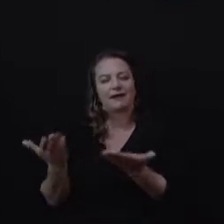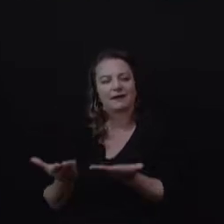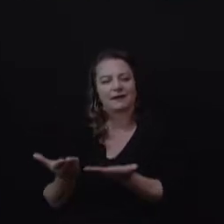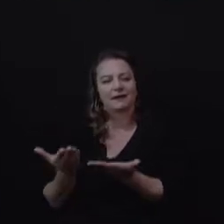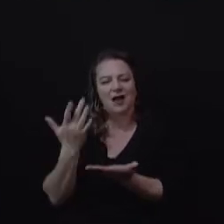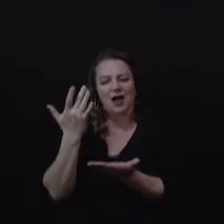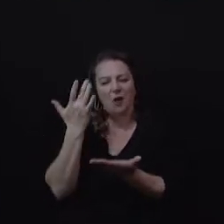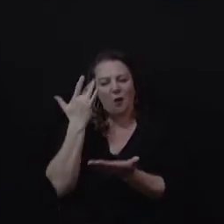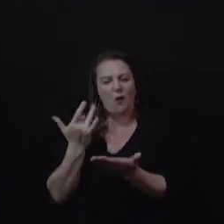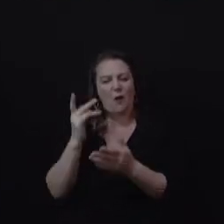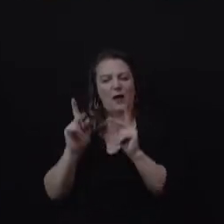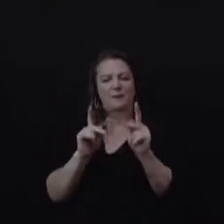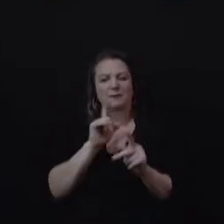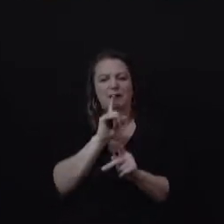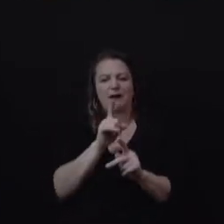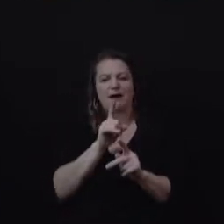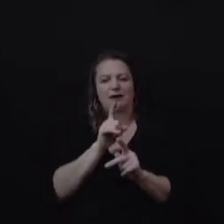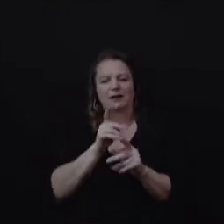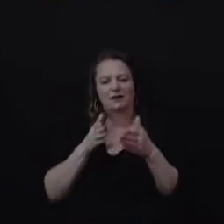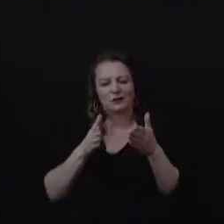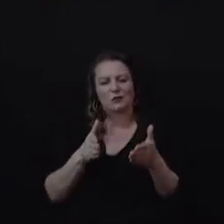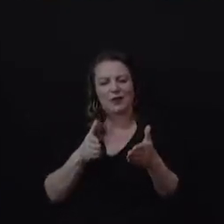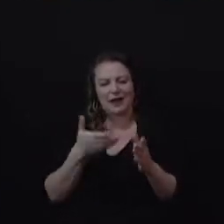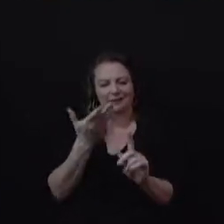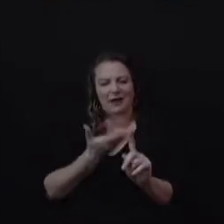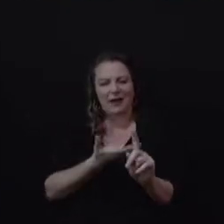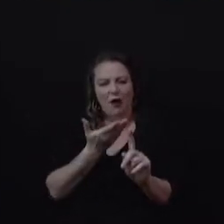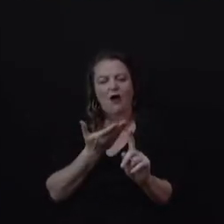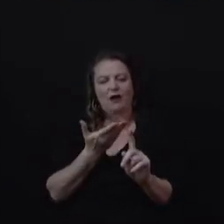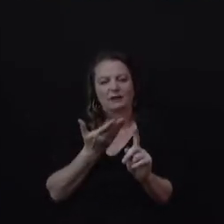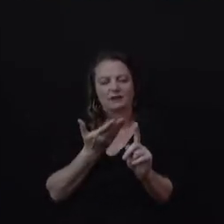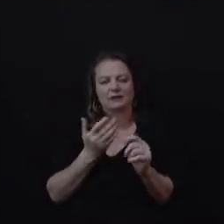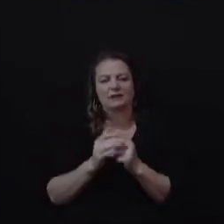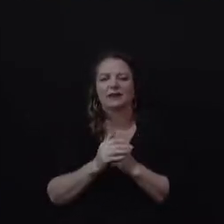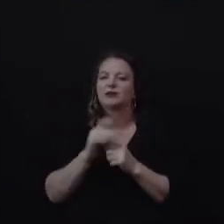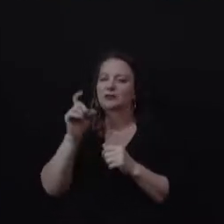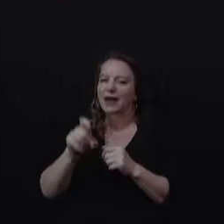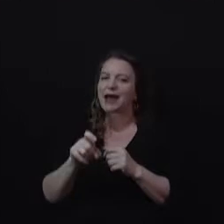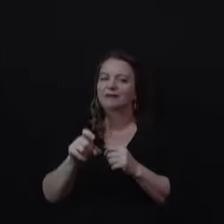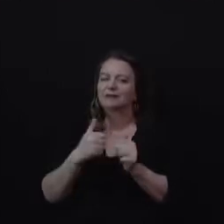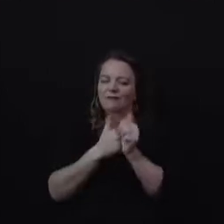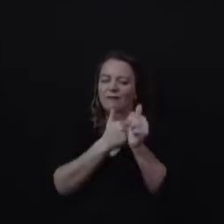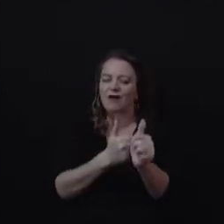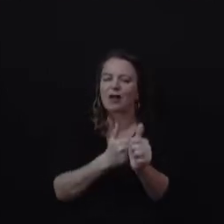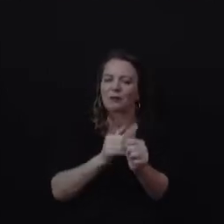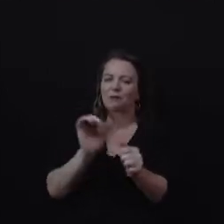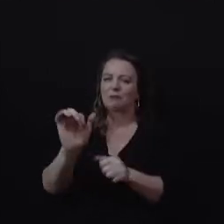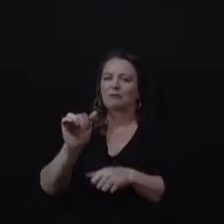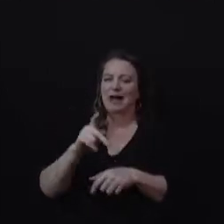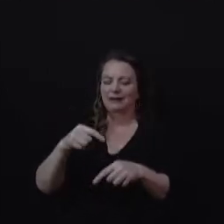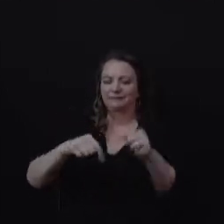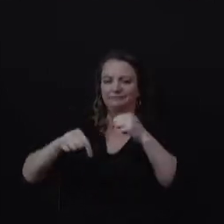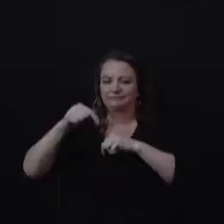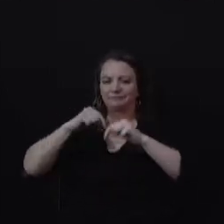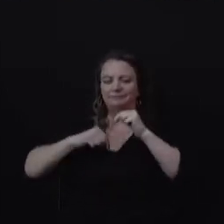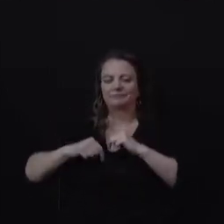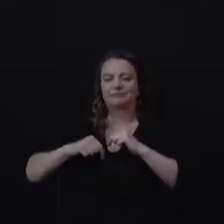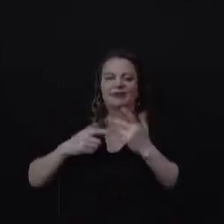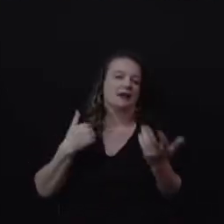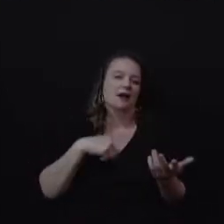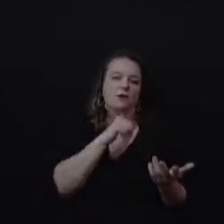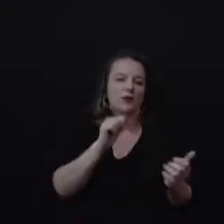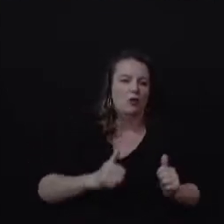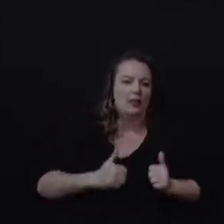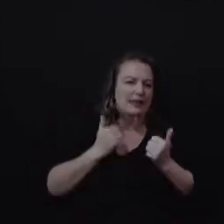they are. And you don't know that, you don't find that out without tracing it back to the past. Now, we don't live in the